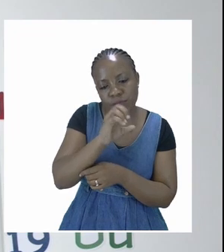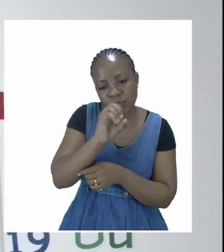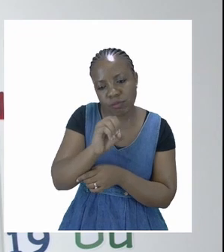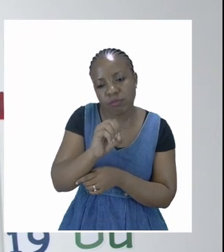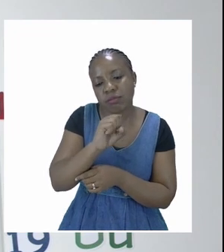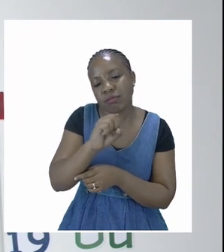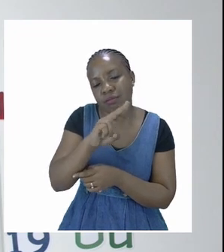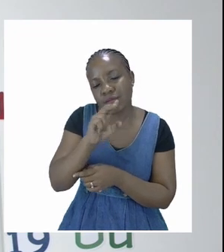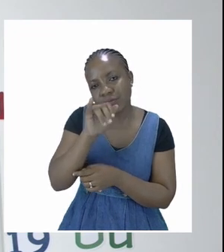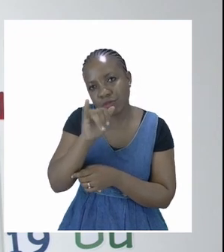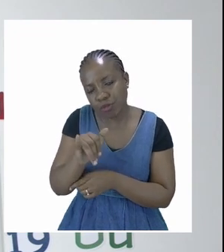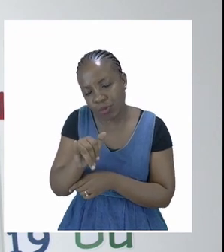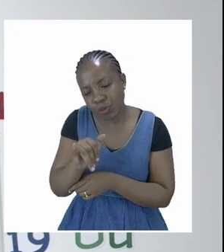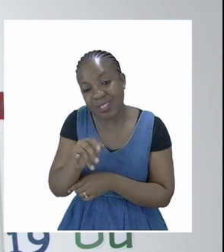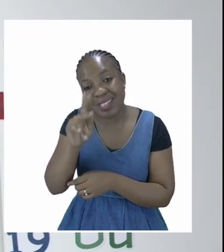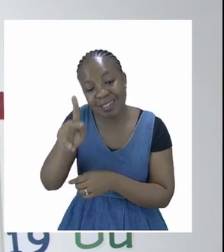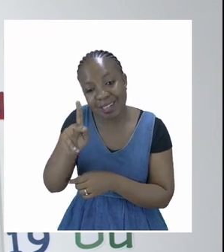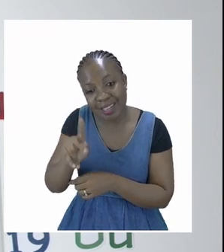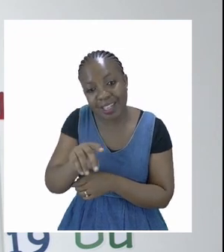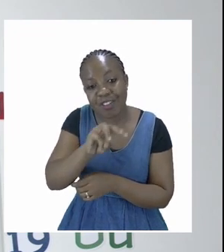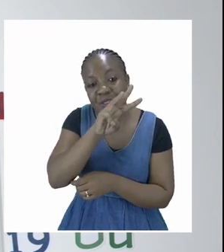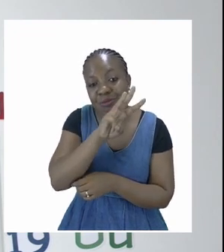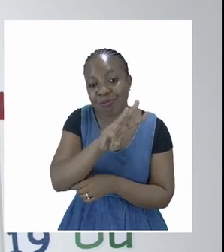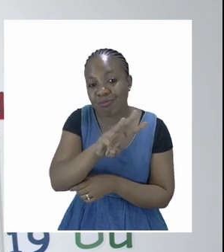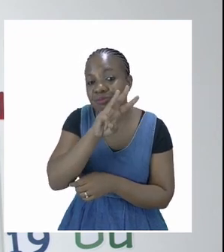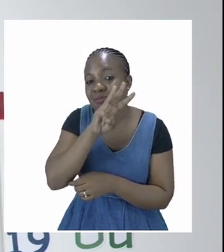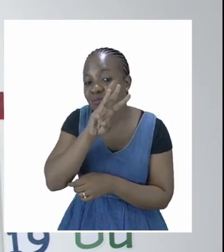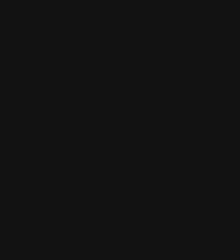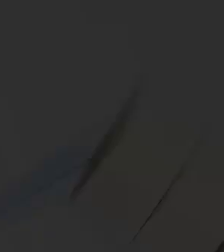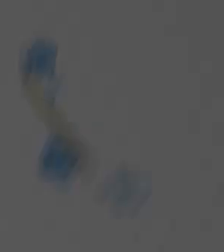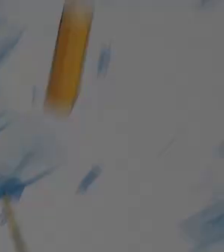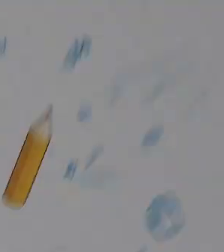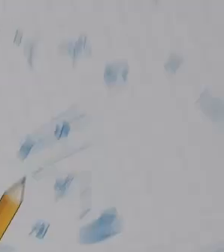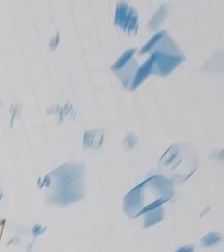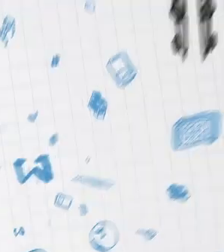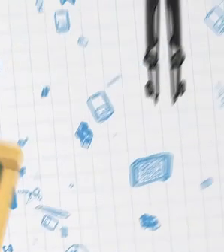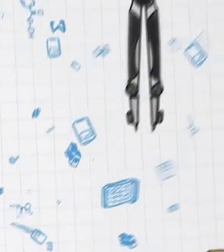our website, Zoshi Online.